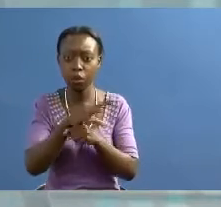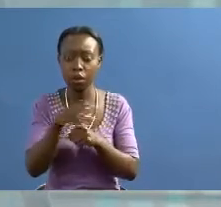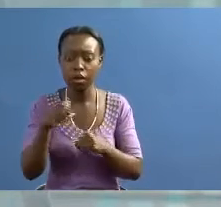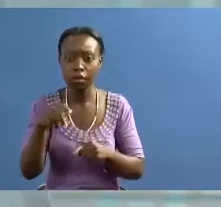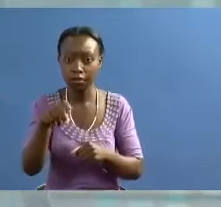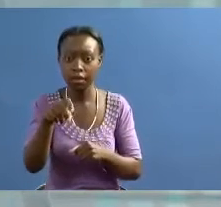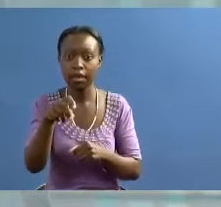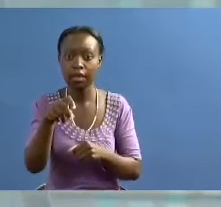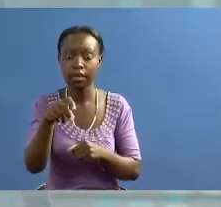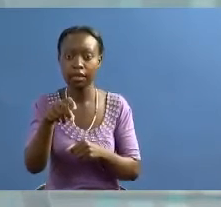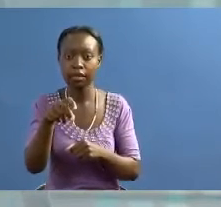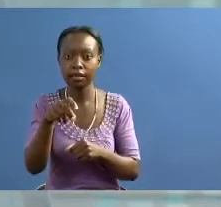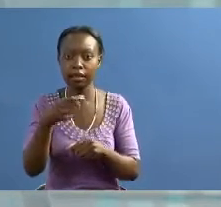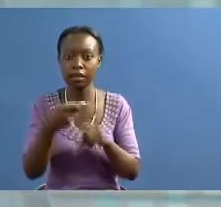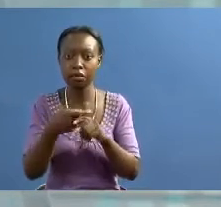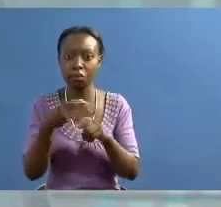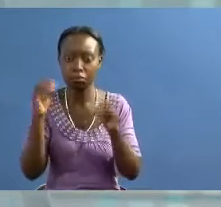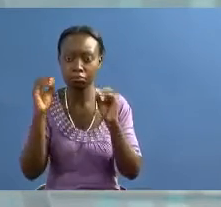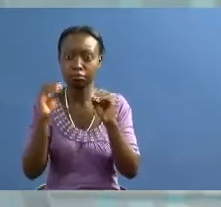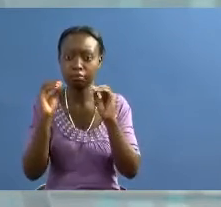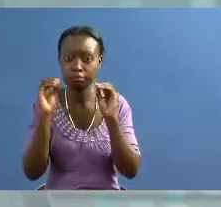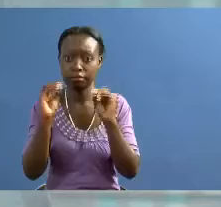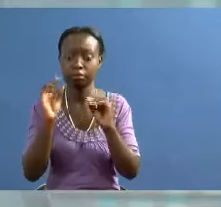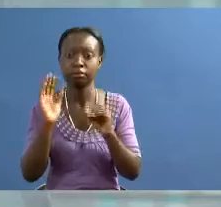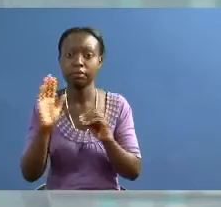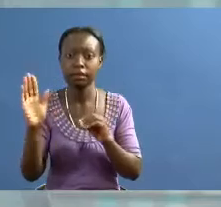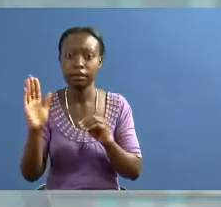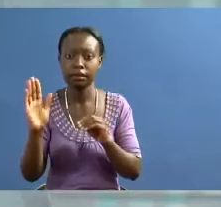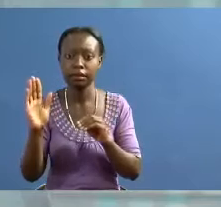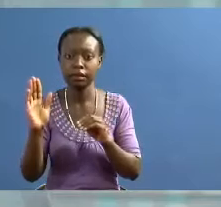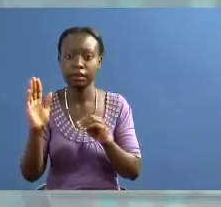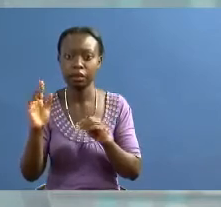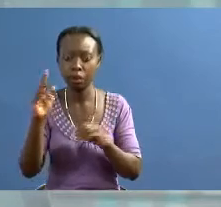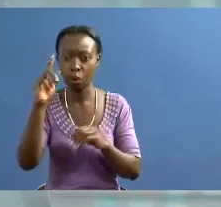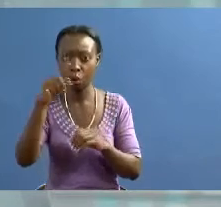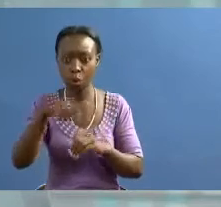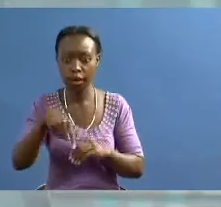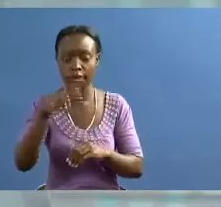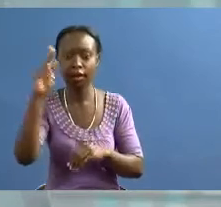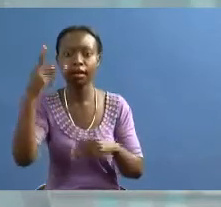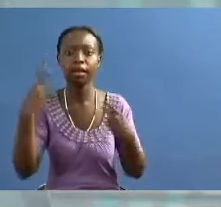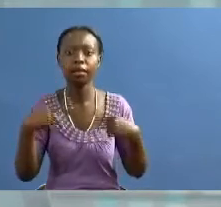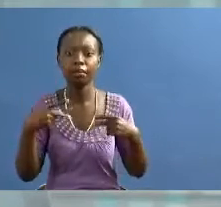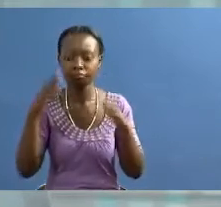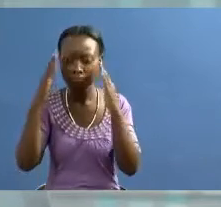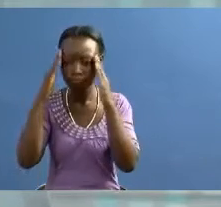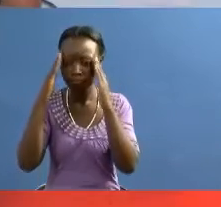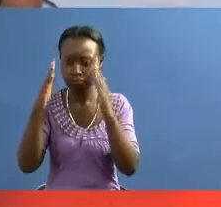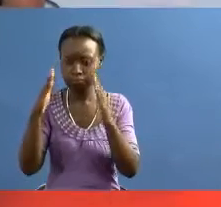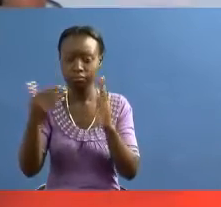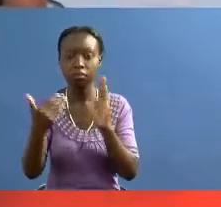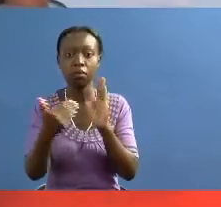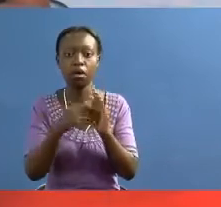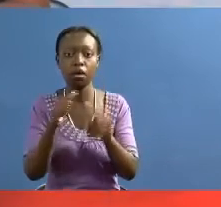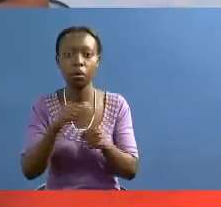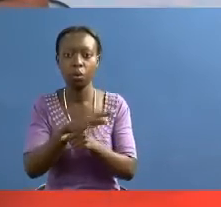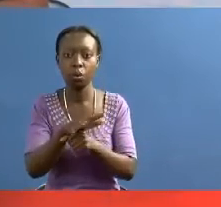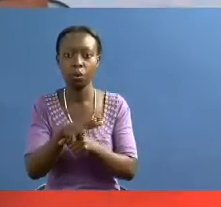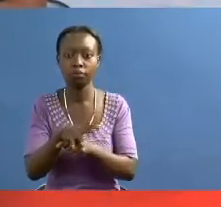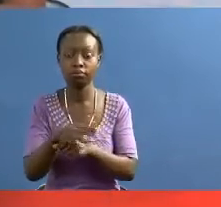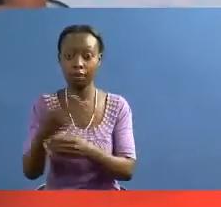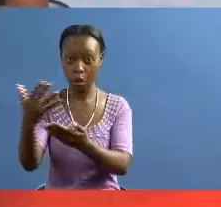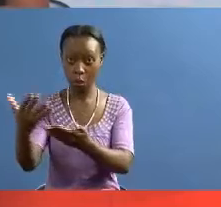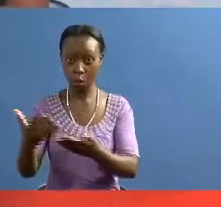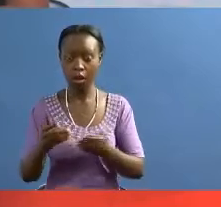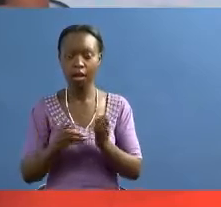its biology to the health concerns and safety we as a Kenyan people are determined to maintain. Welcome, Dr.